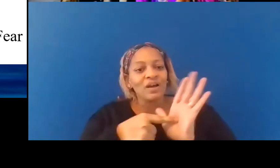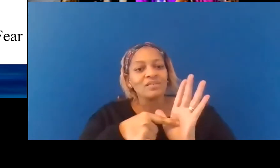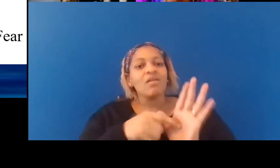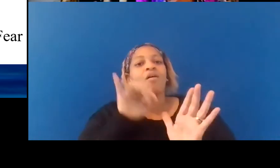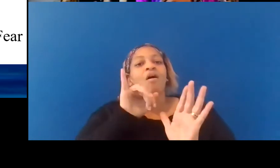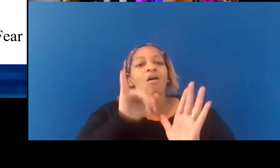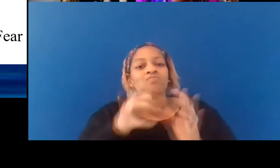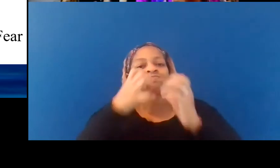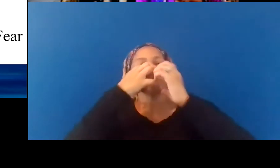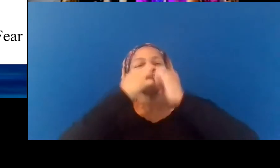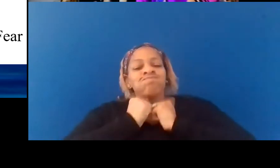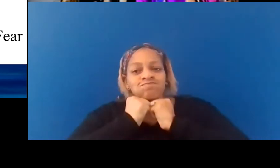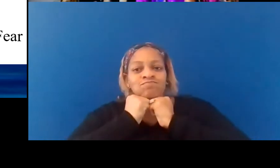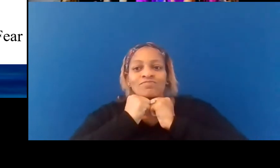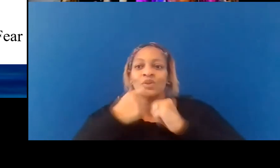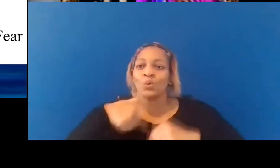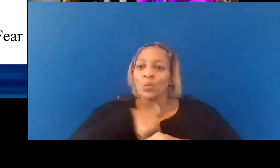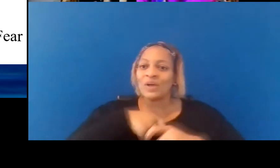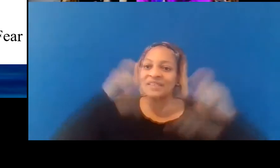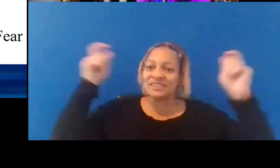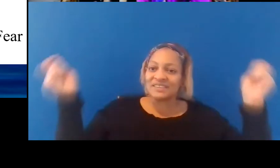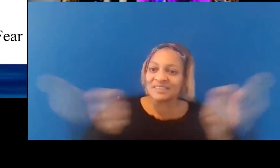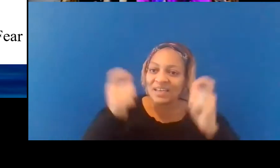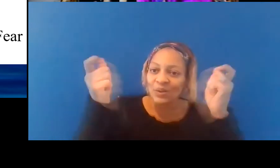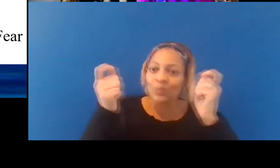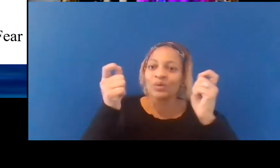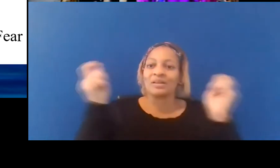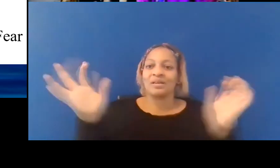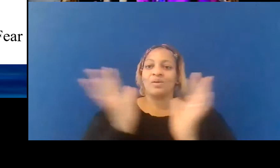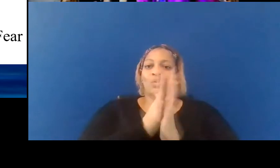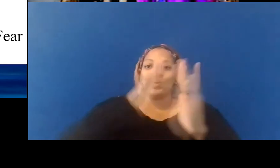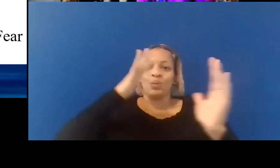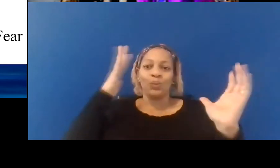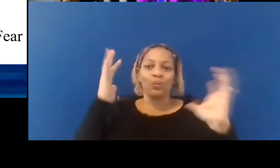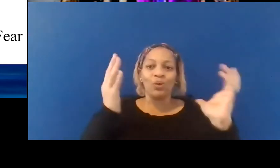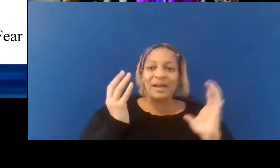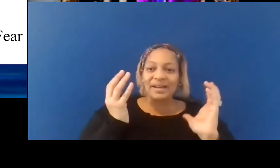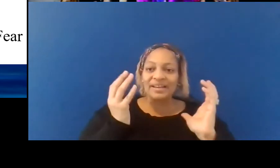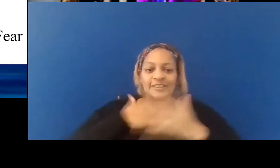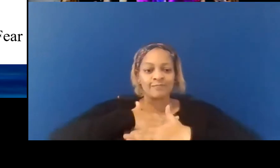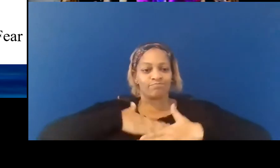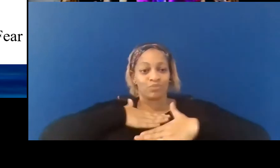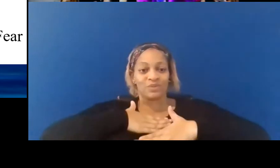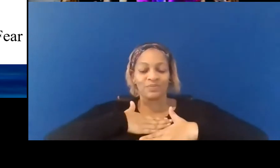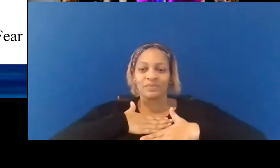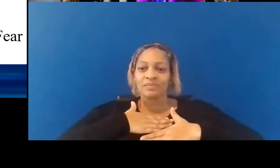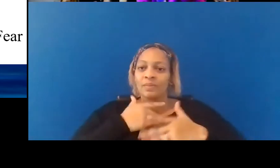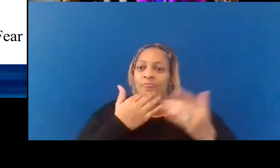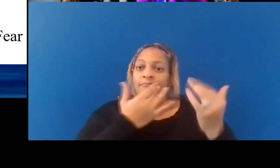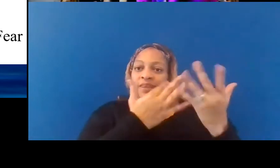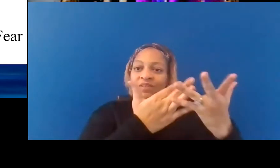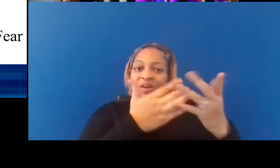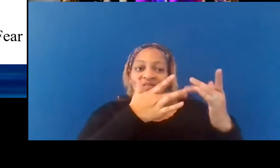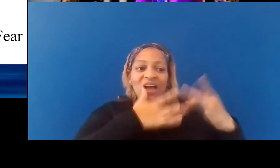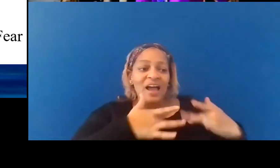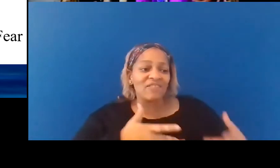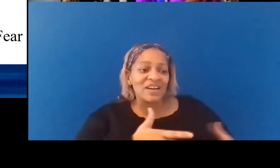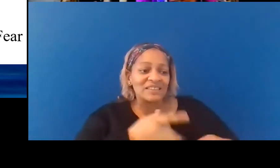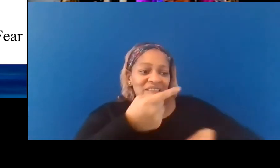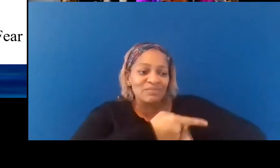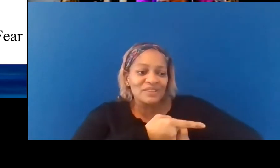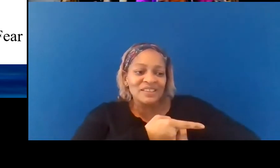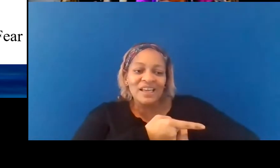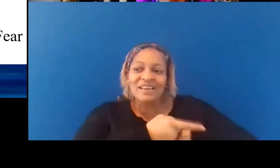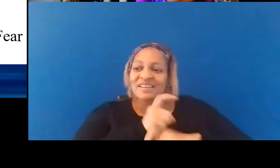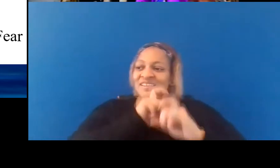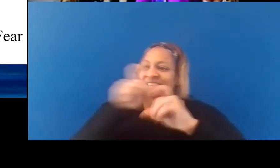to celebrate and praise and appreciate. You don't need to wait for Valentine's Day to give your beloved